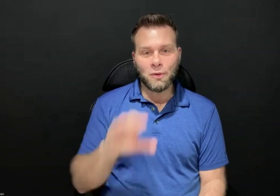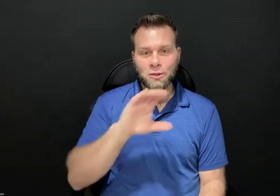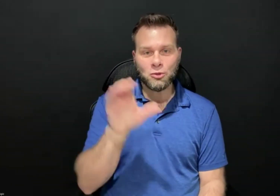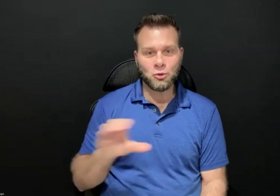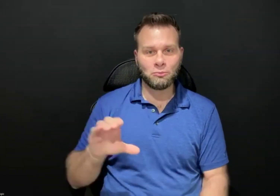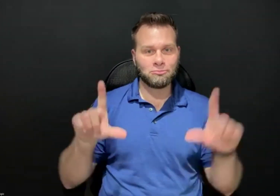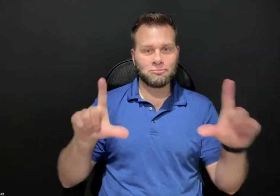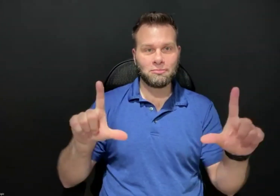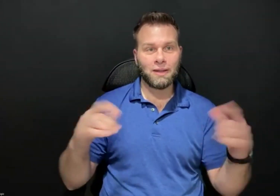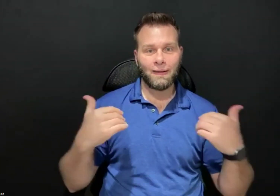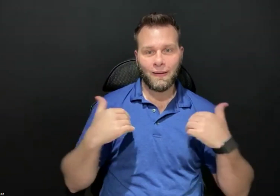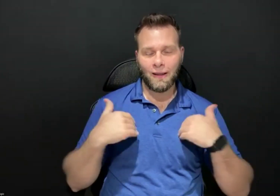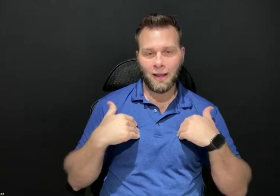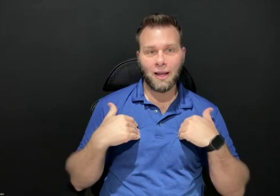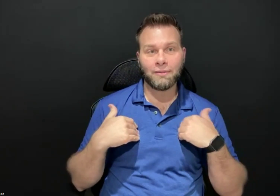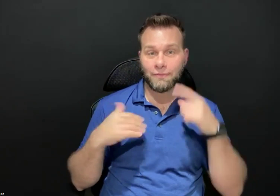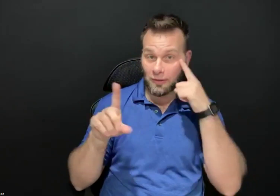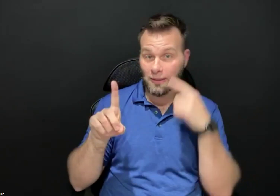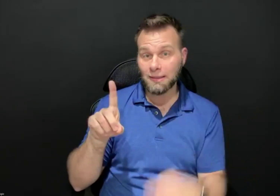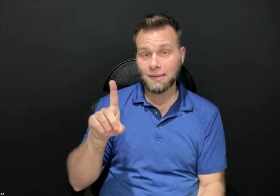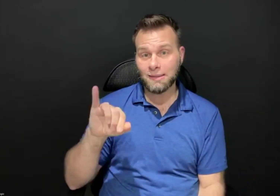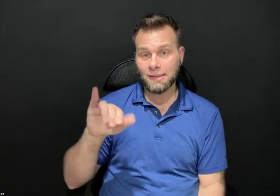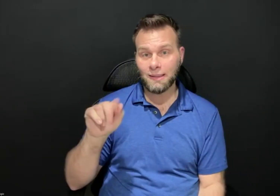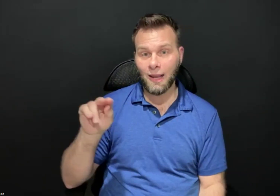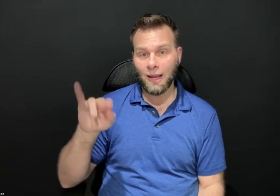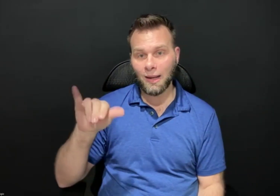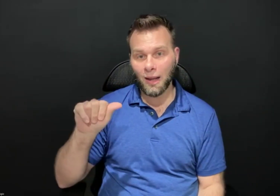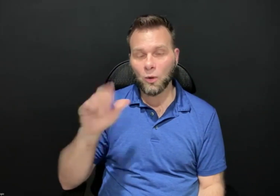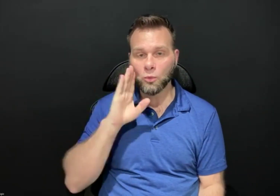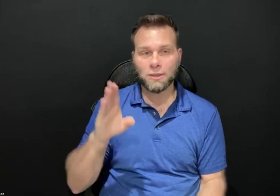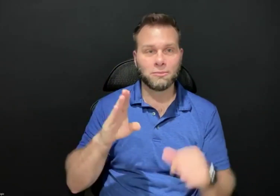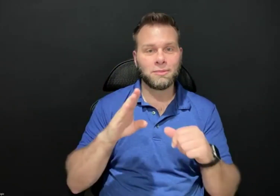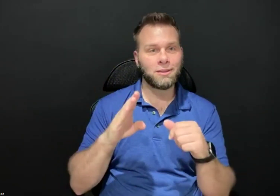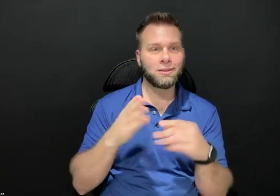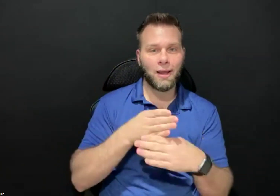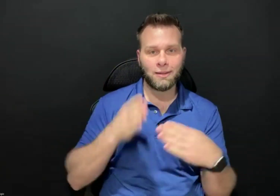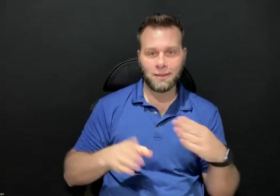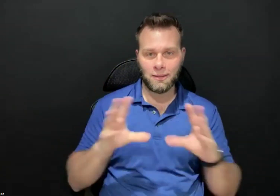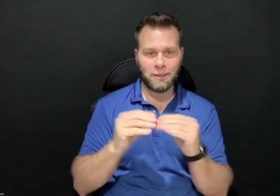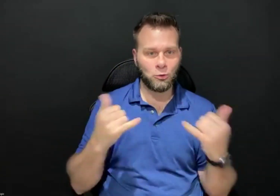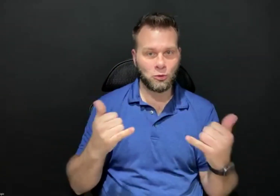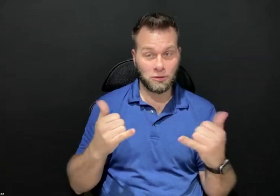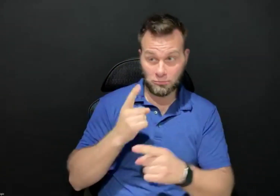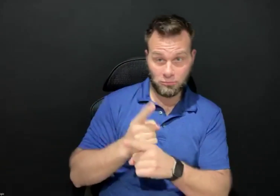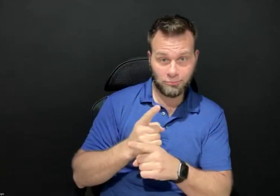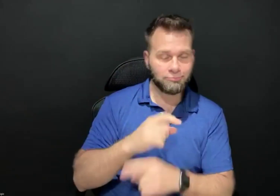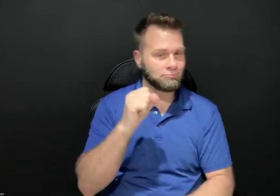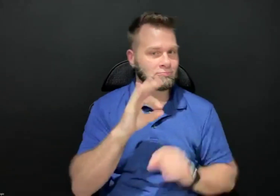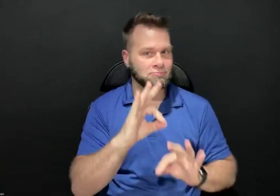going to be wrapping us up. Tanaya, is that correct? That's right. Perfect. Let me just get you spotlighted.